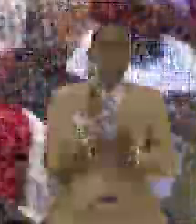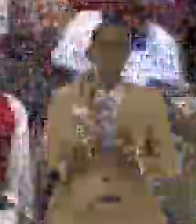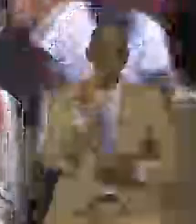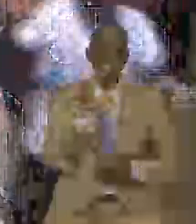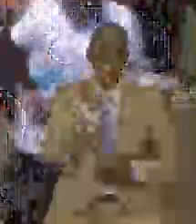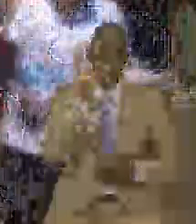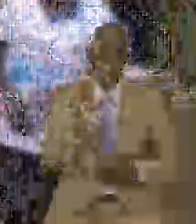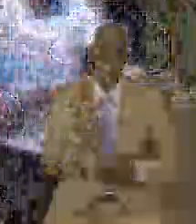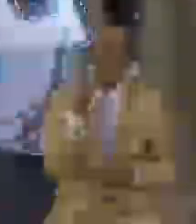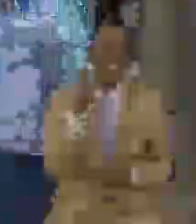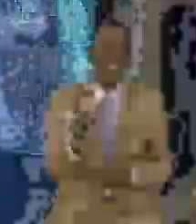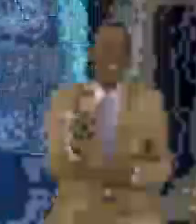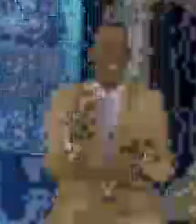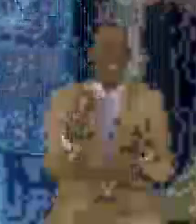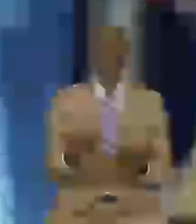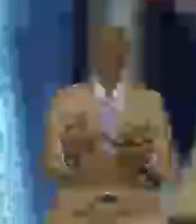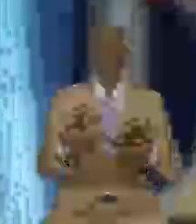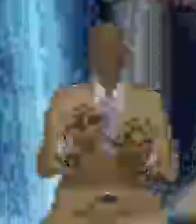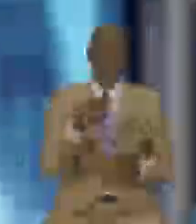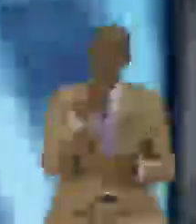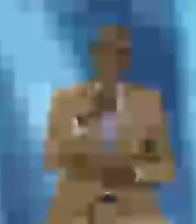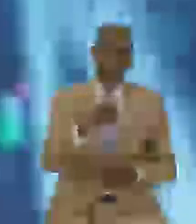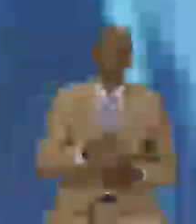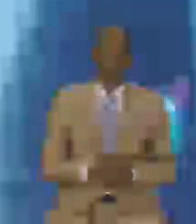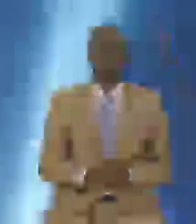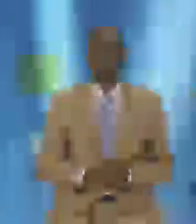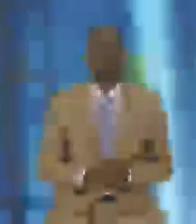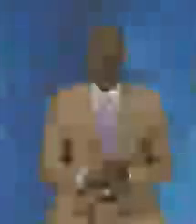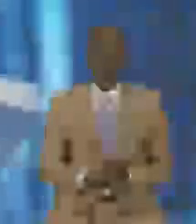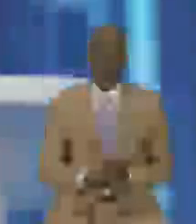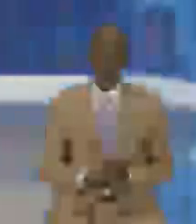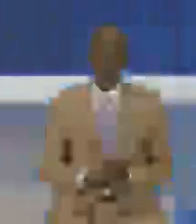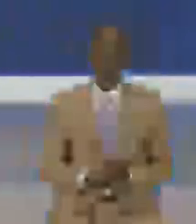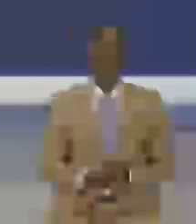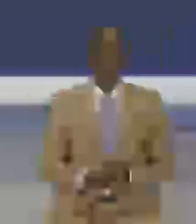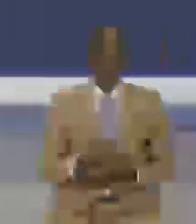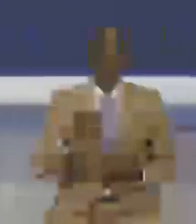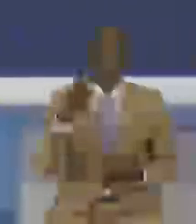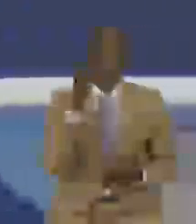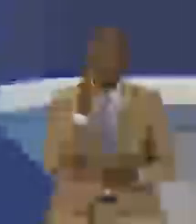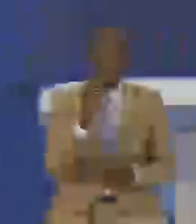saw. Now, let me tell you. She saw today